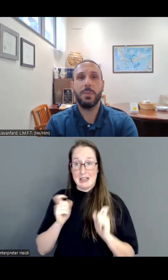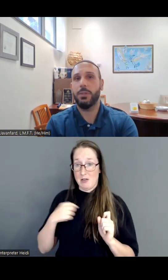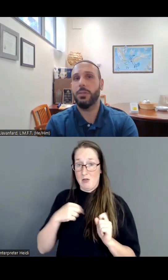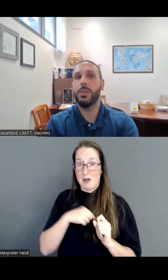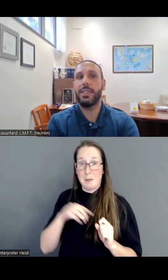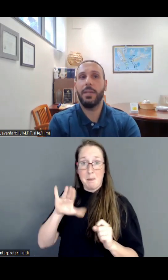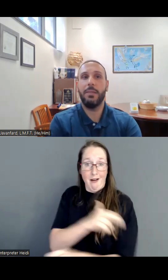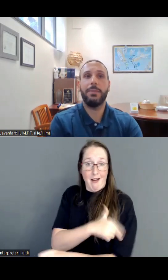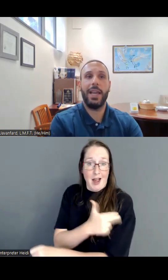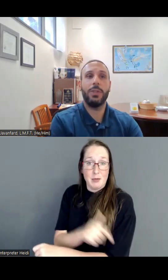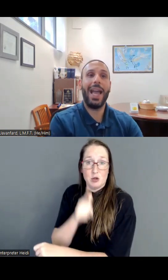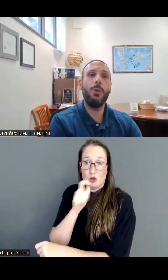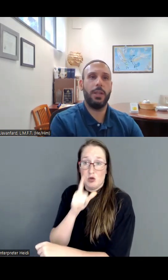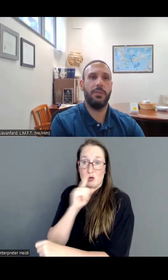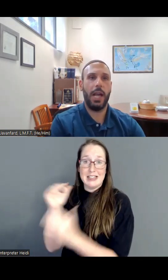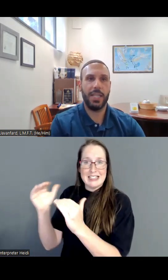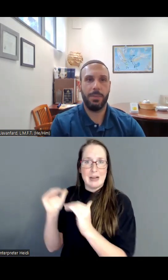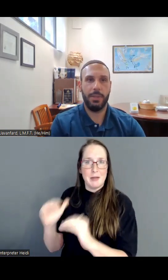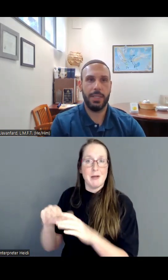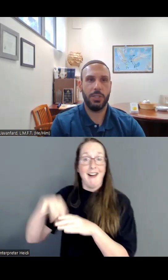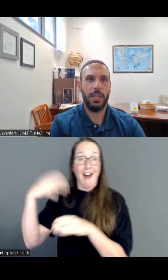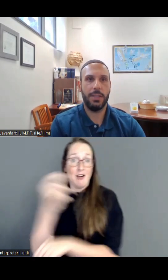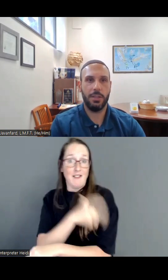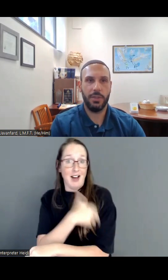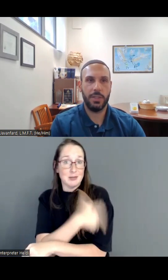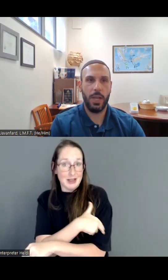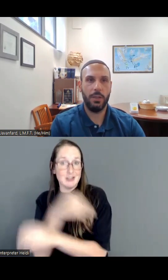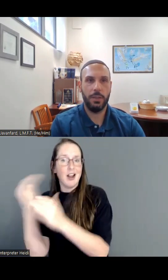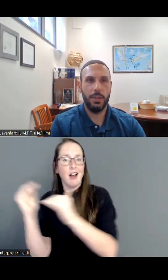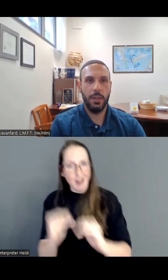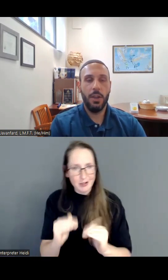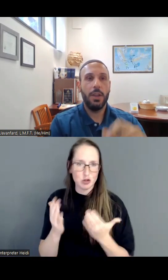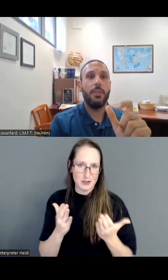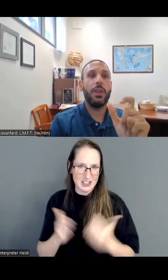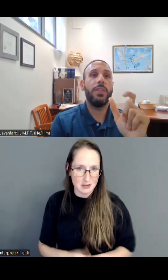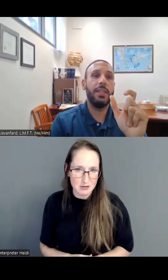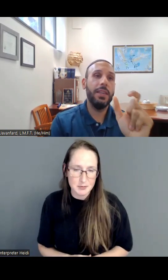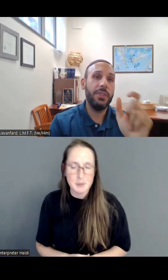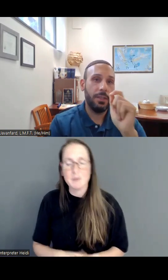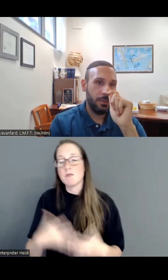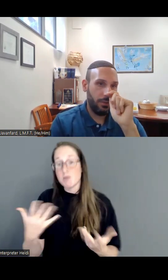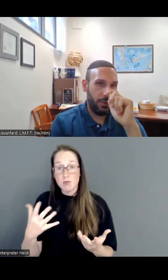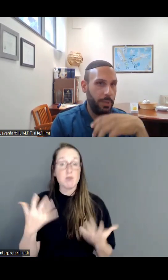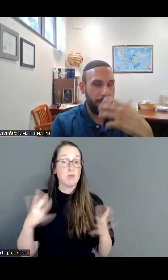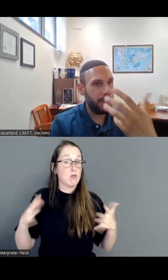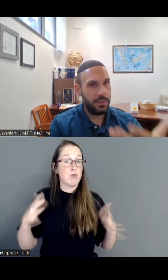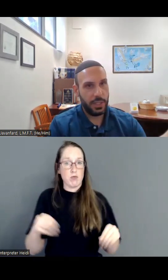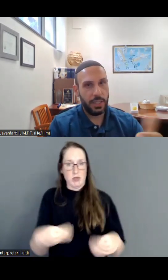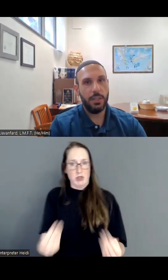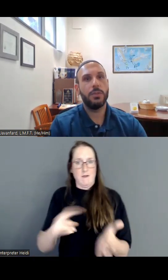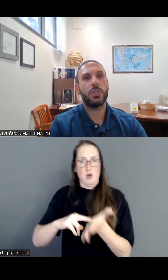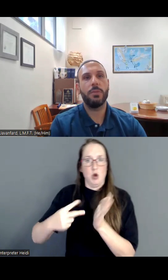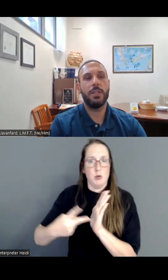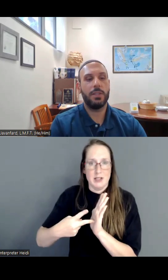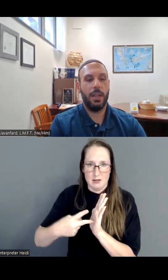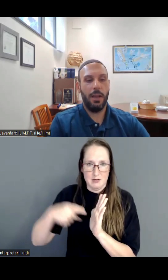a hospital who is stepping them down out of a hospitalization and service as well. They are then given, for the purposes of